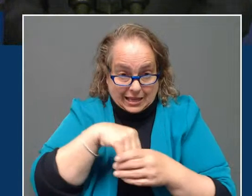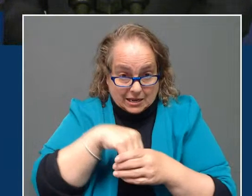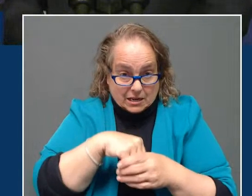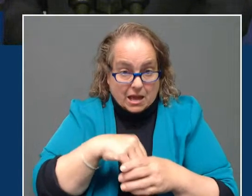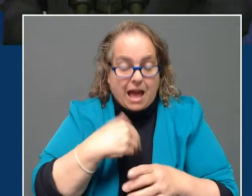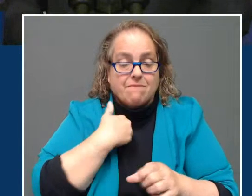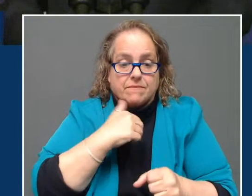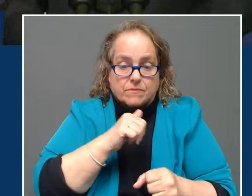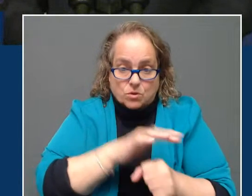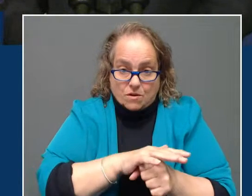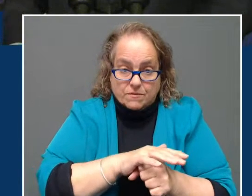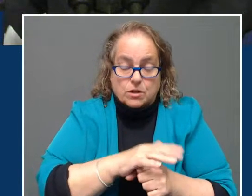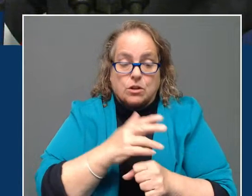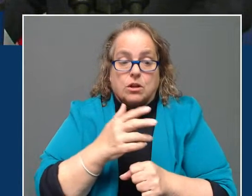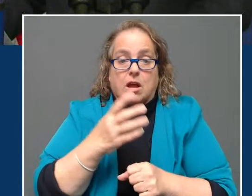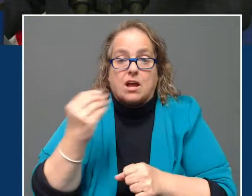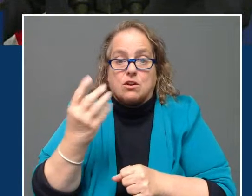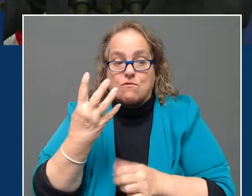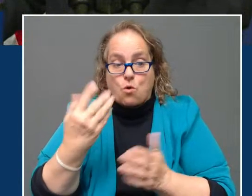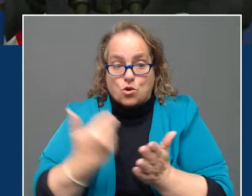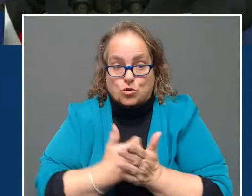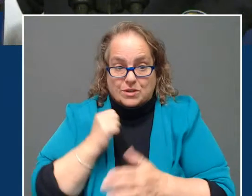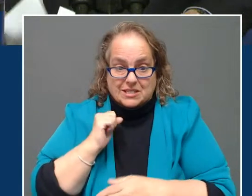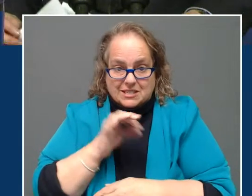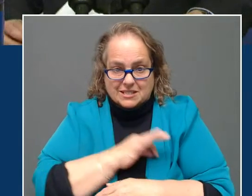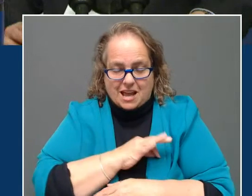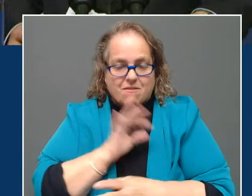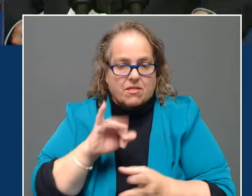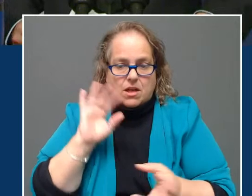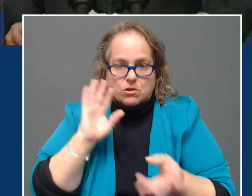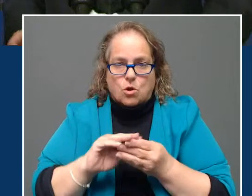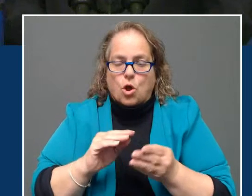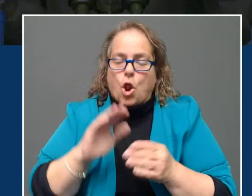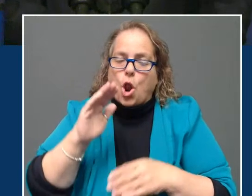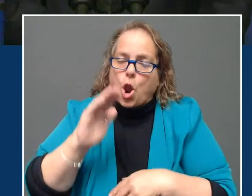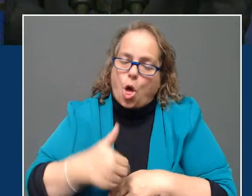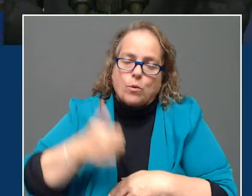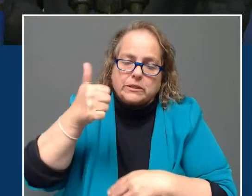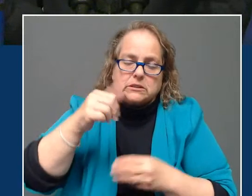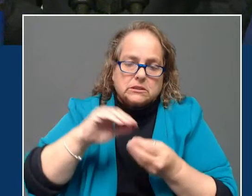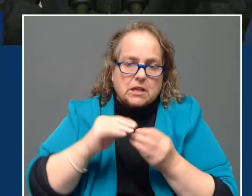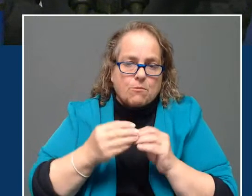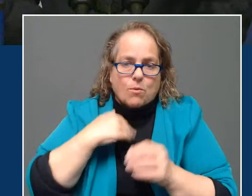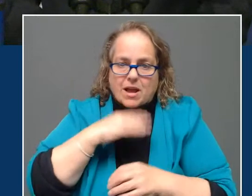death to that total. Again, we're seeing some of the lowest numbers ever.